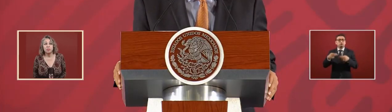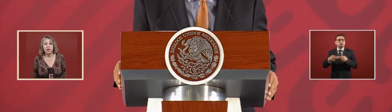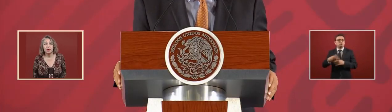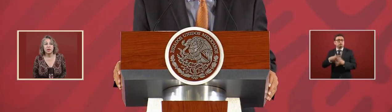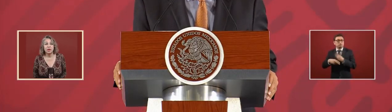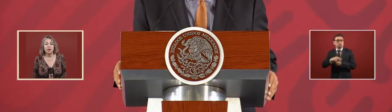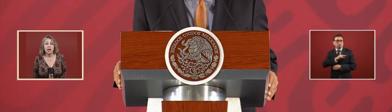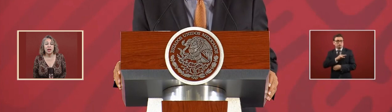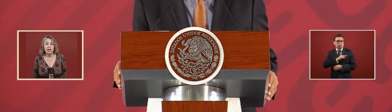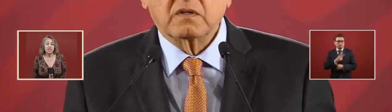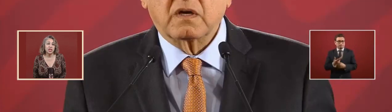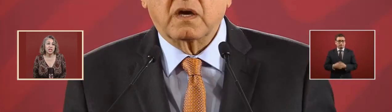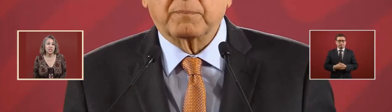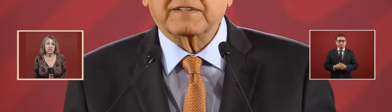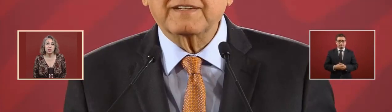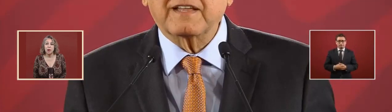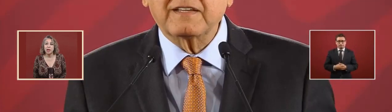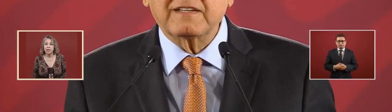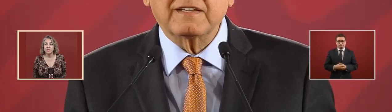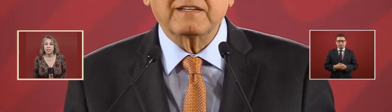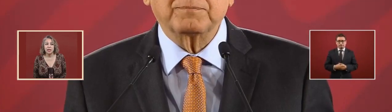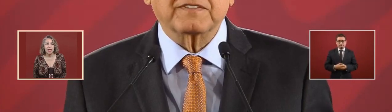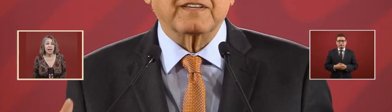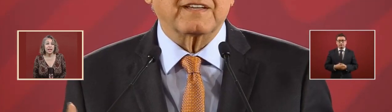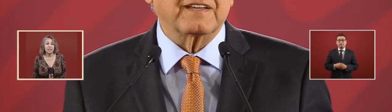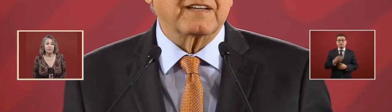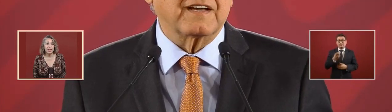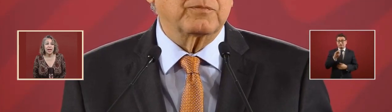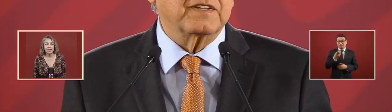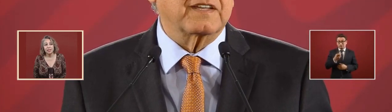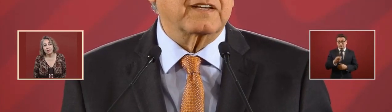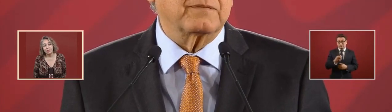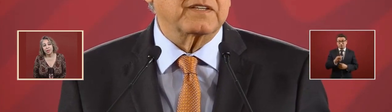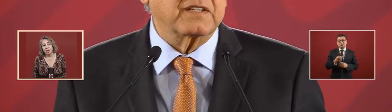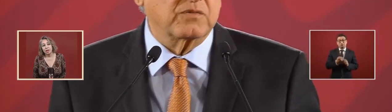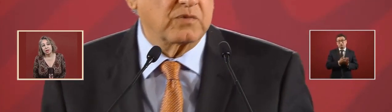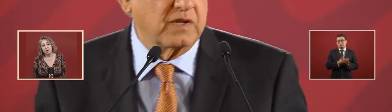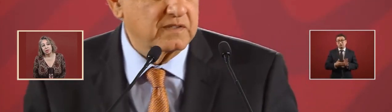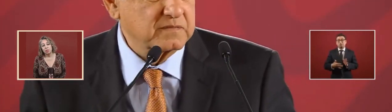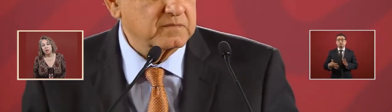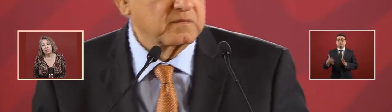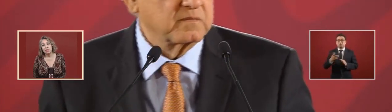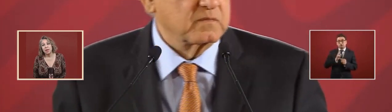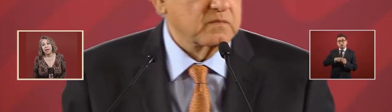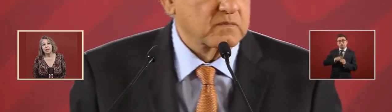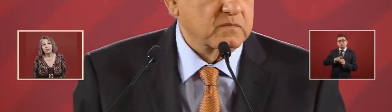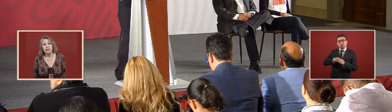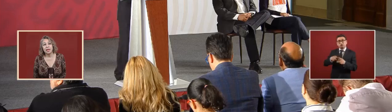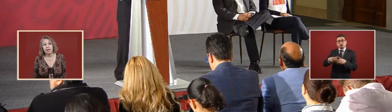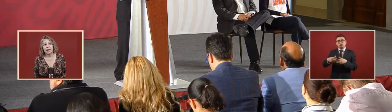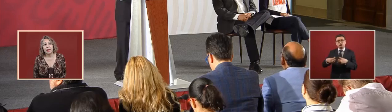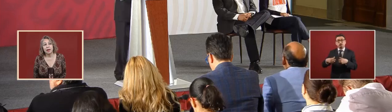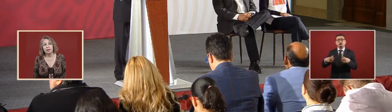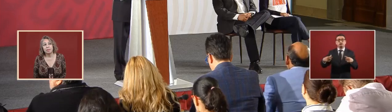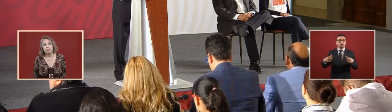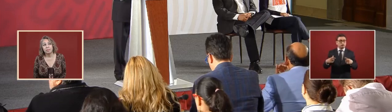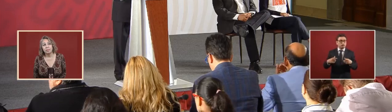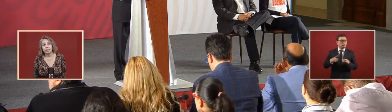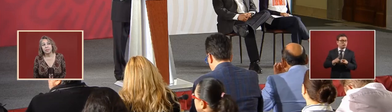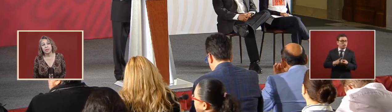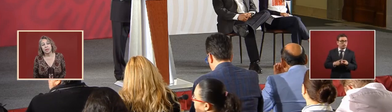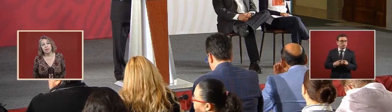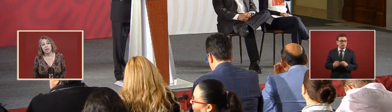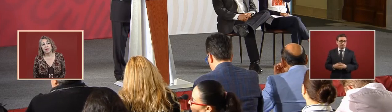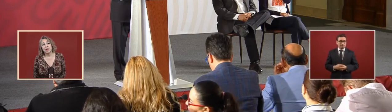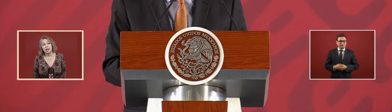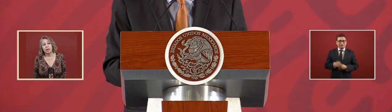and superior education to the market ahí, and as of that la matrícula we, they began the de las